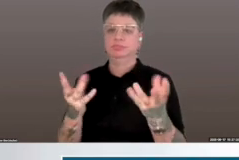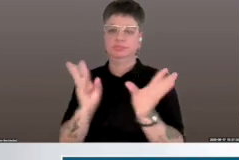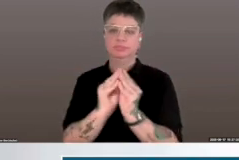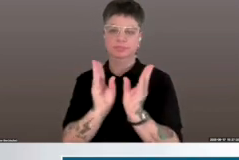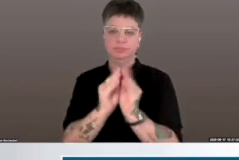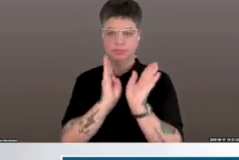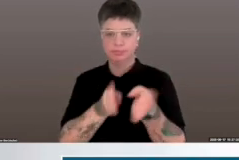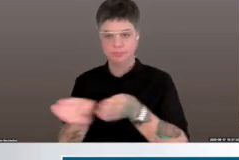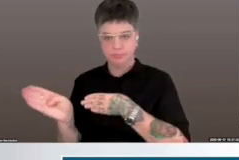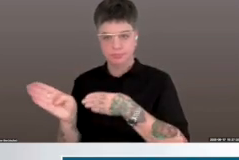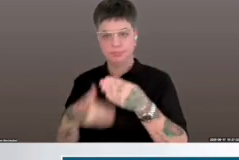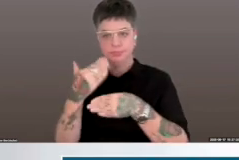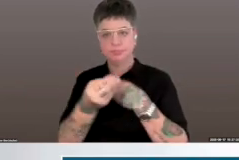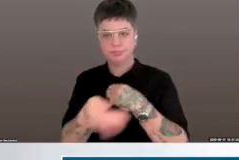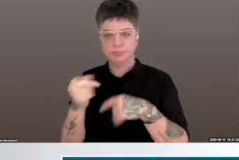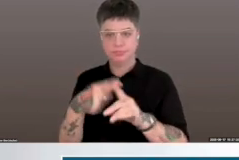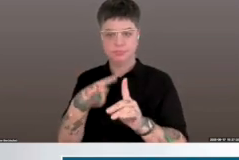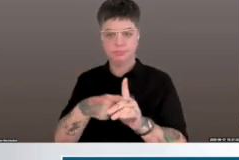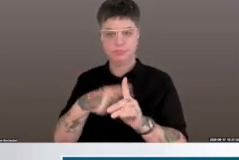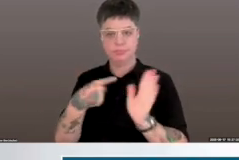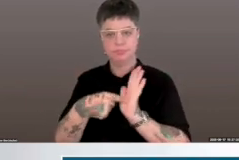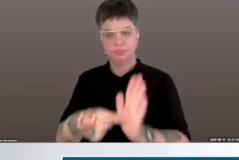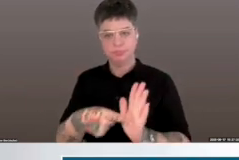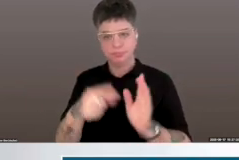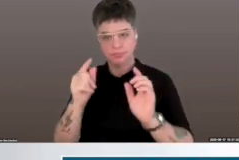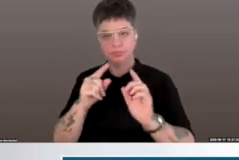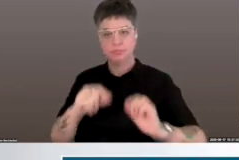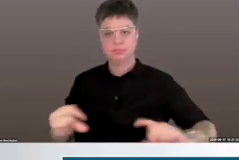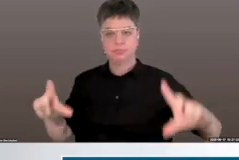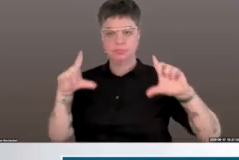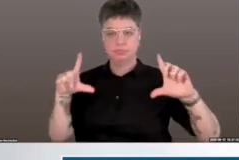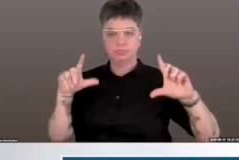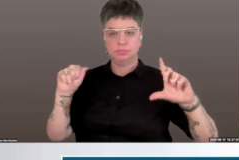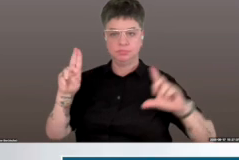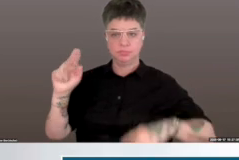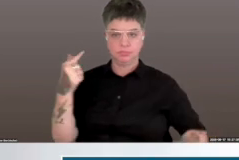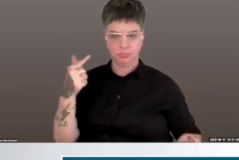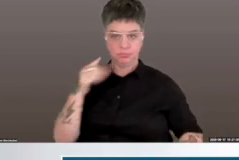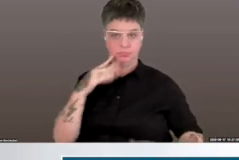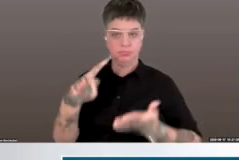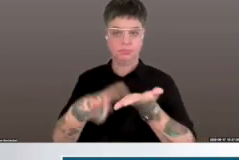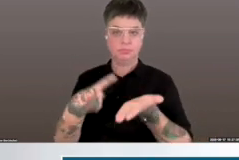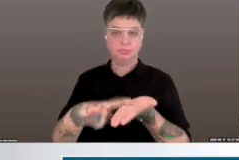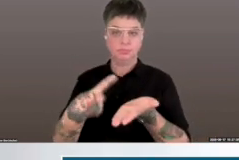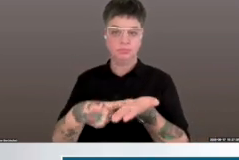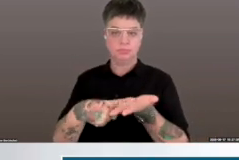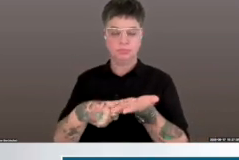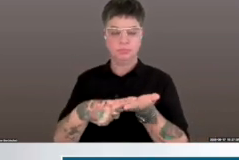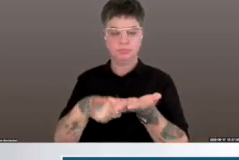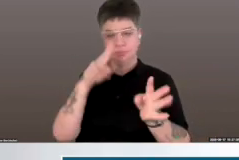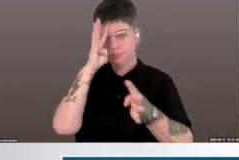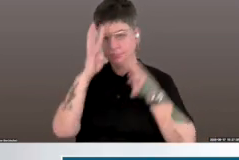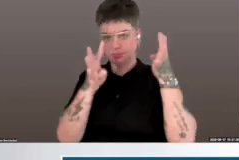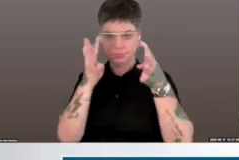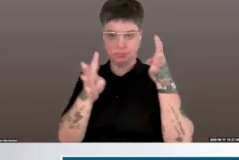the next few months, as shown on the slide. In August, we'll discuss the draft ideas in a